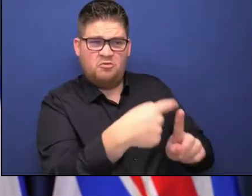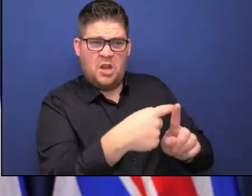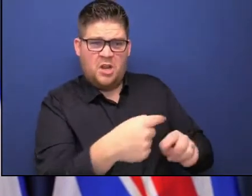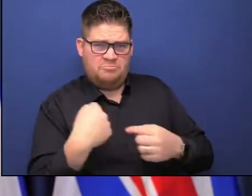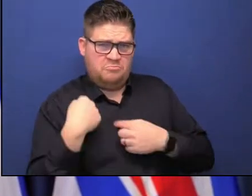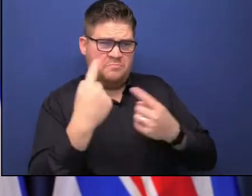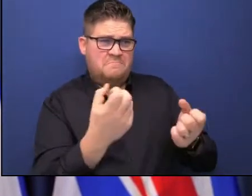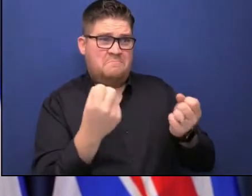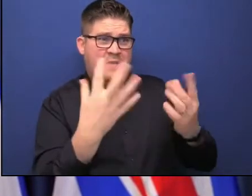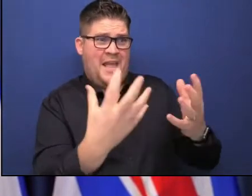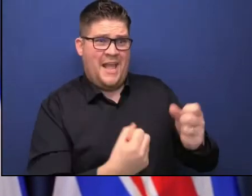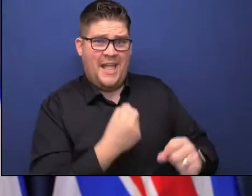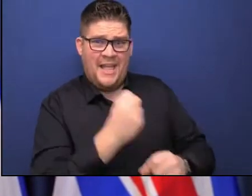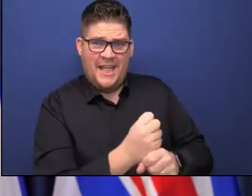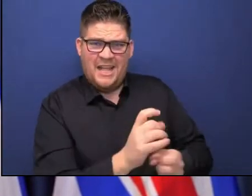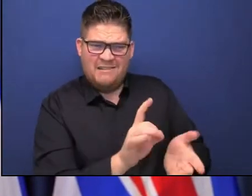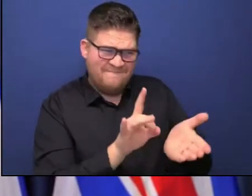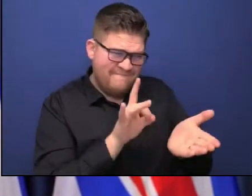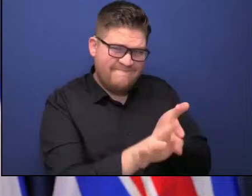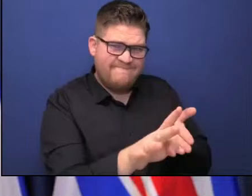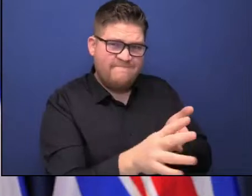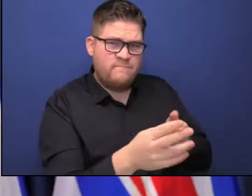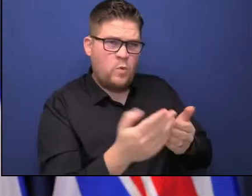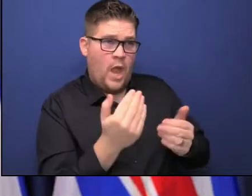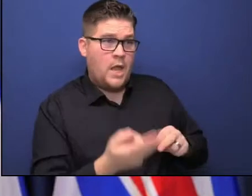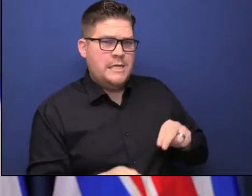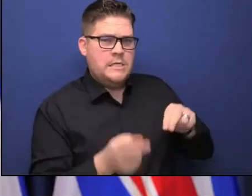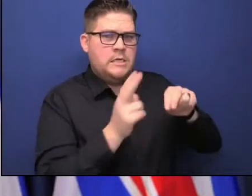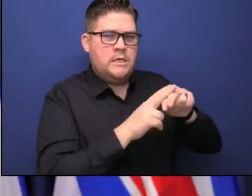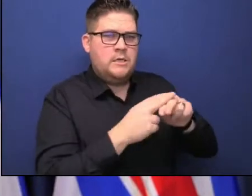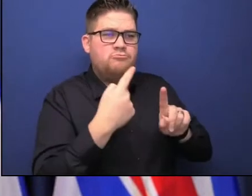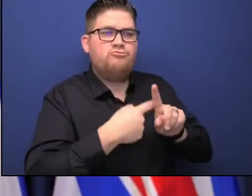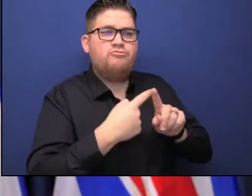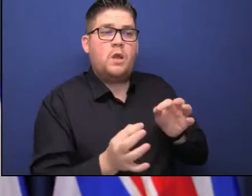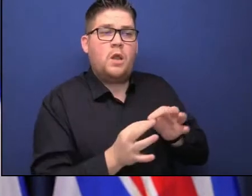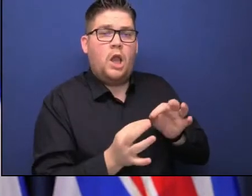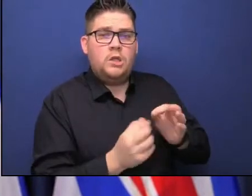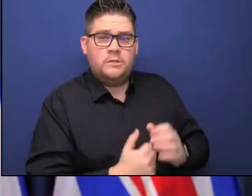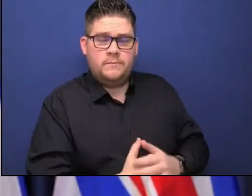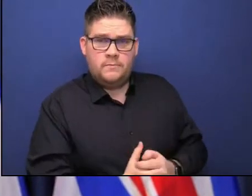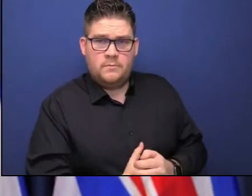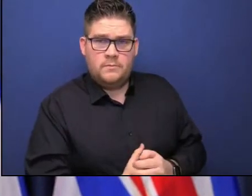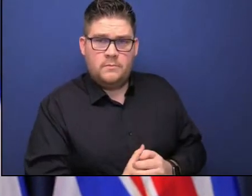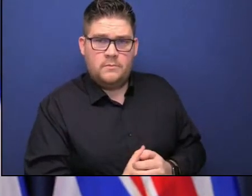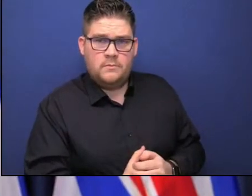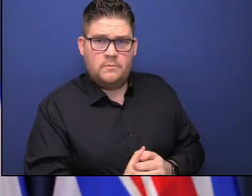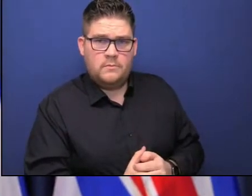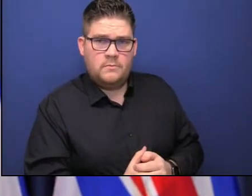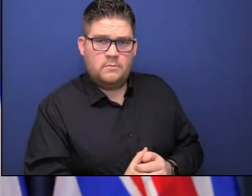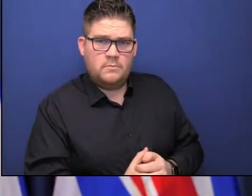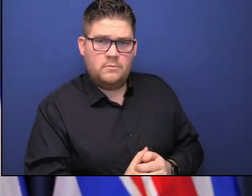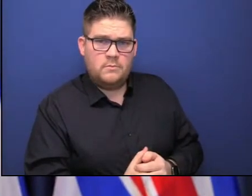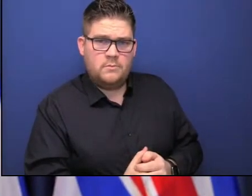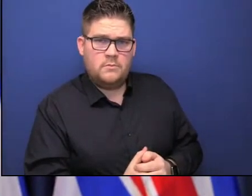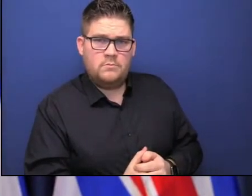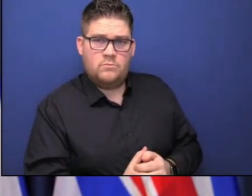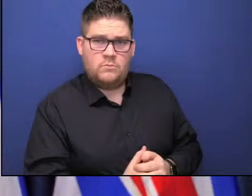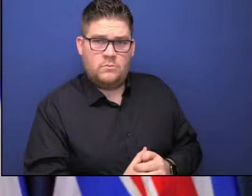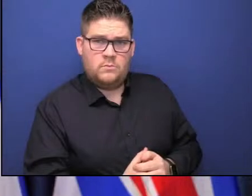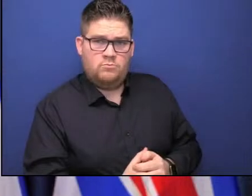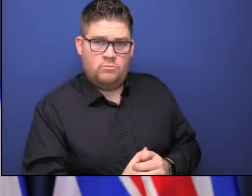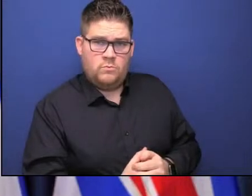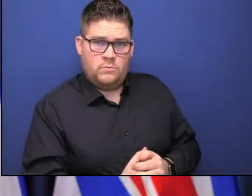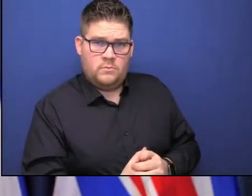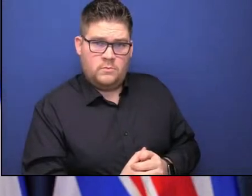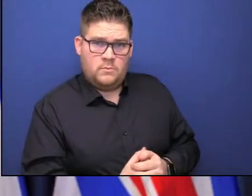help, but what could help more potentially, as some tenant advocacy organizations have been putting forward for a while now, is capping